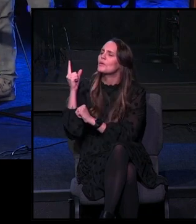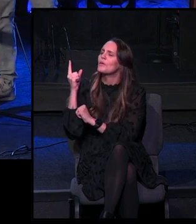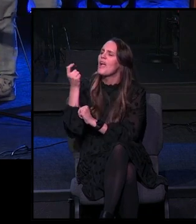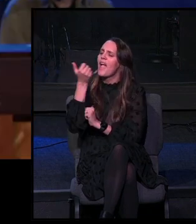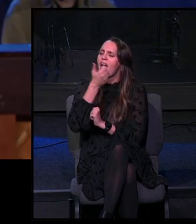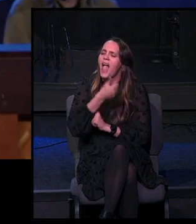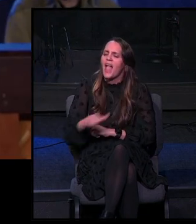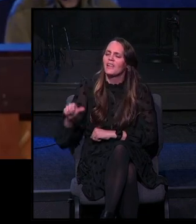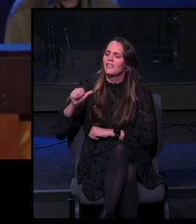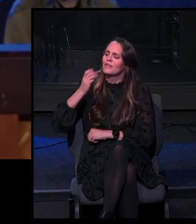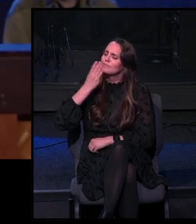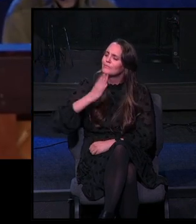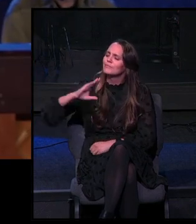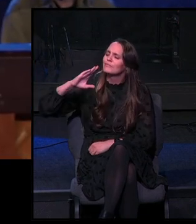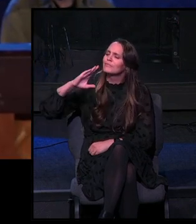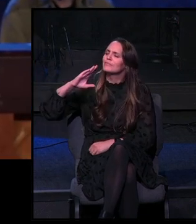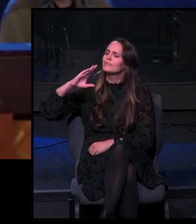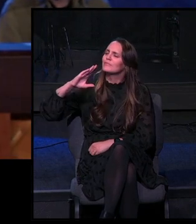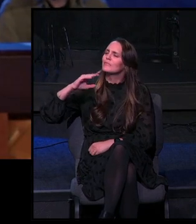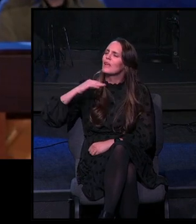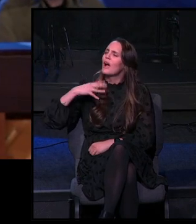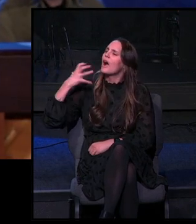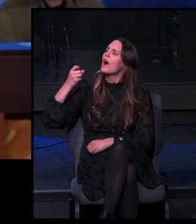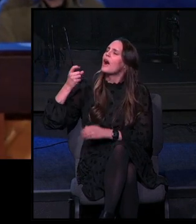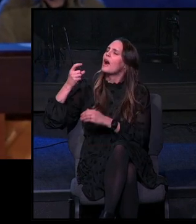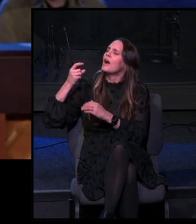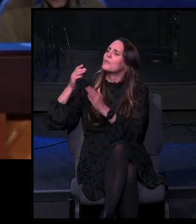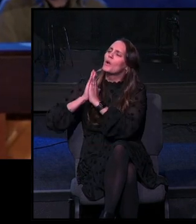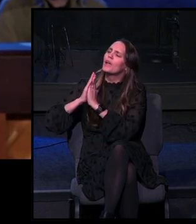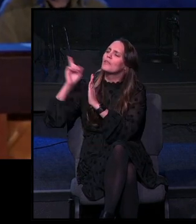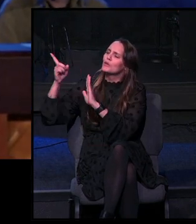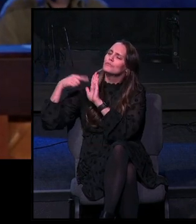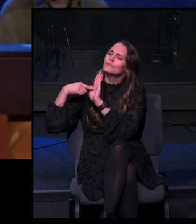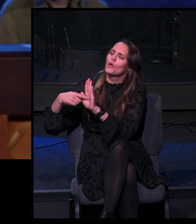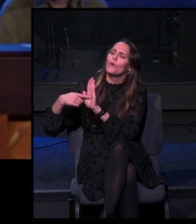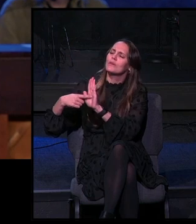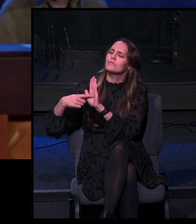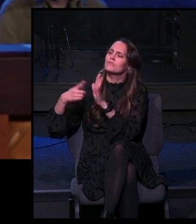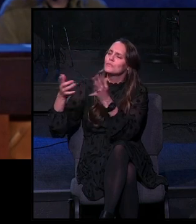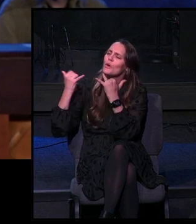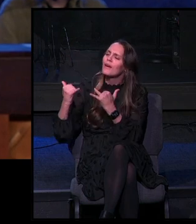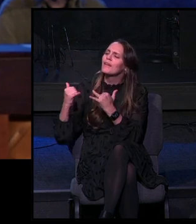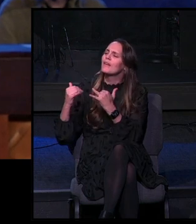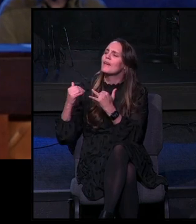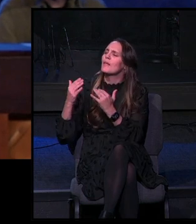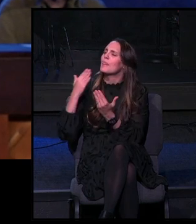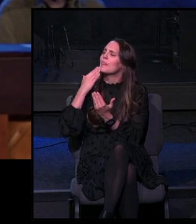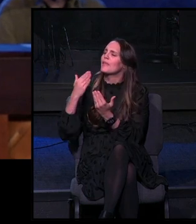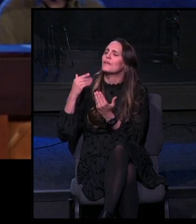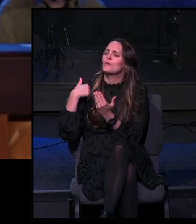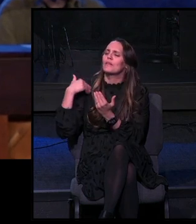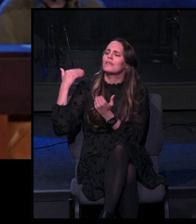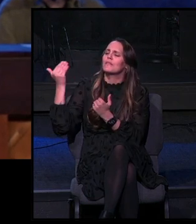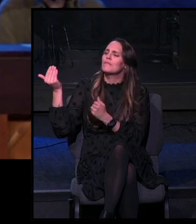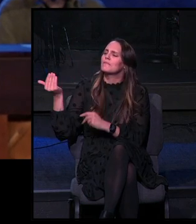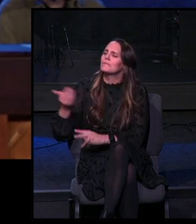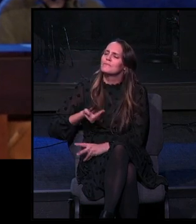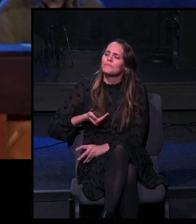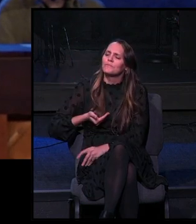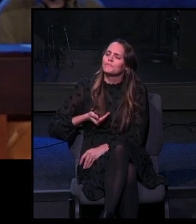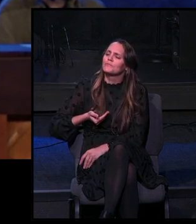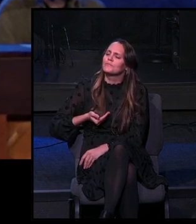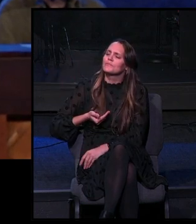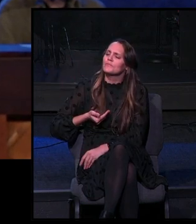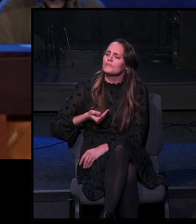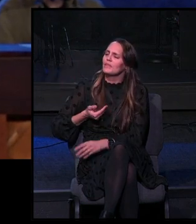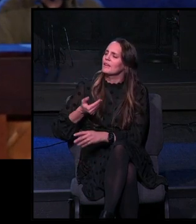way, I just pray that you'd reveal it to us right now. I just thank you for the invite just to follow you, to be a